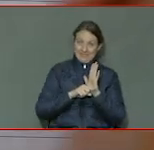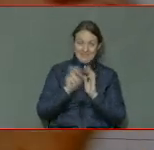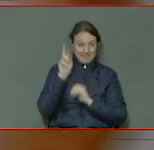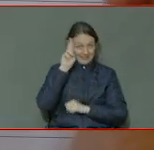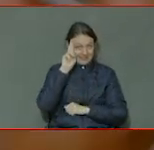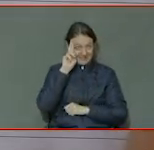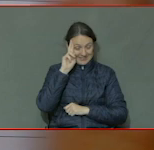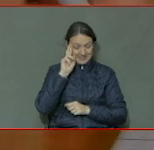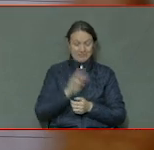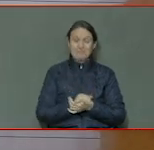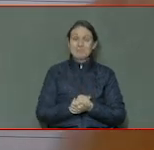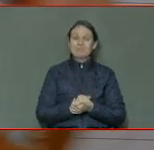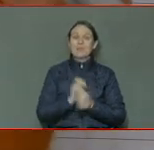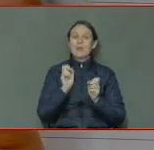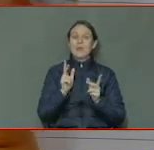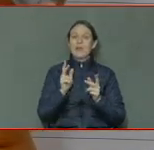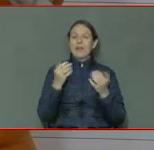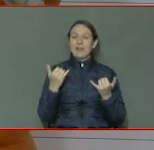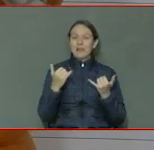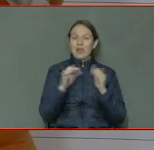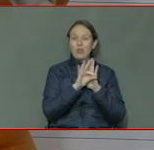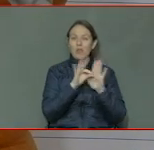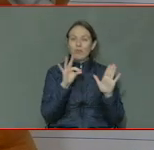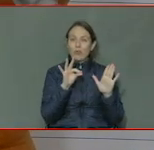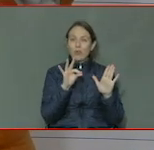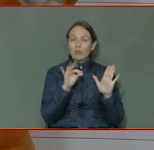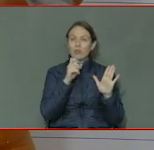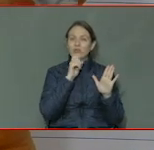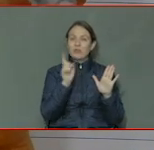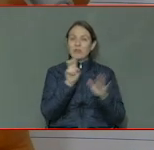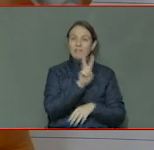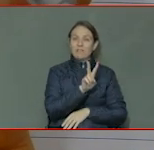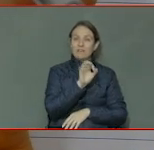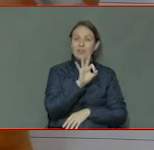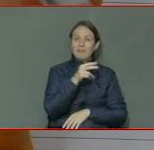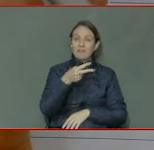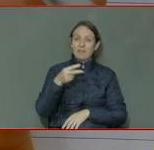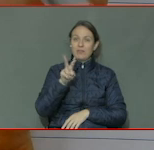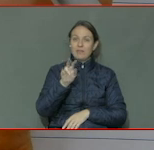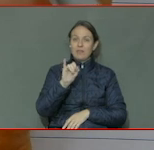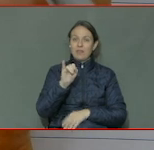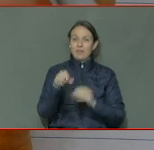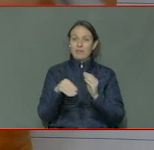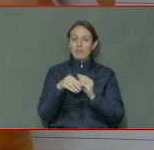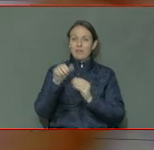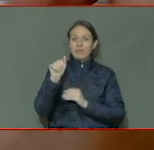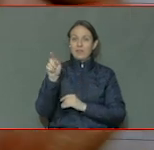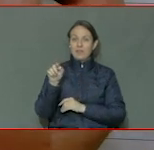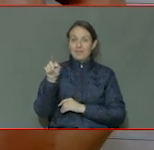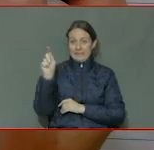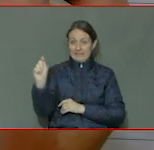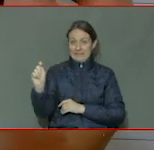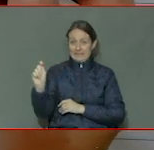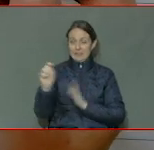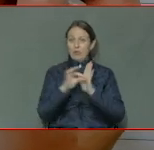positive. So if I see my formula, I'm going to use VF equals VI plus A delta T.